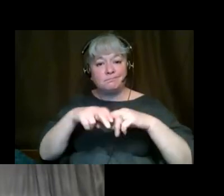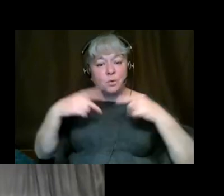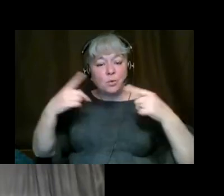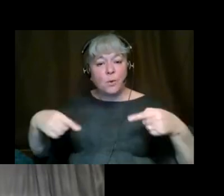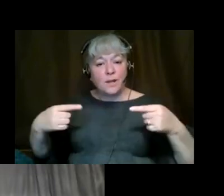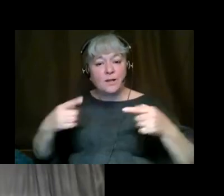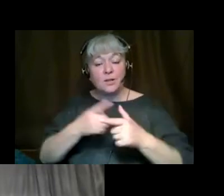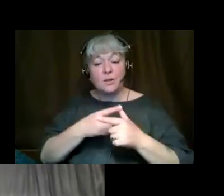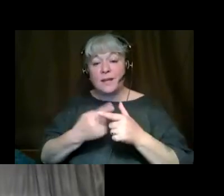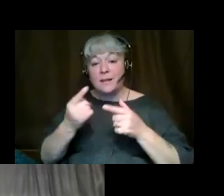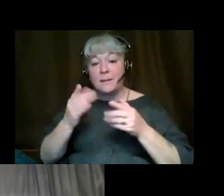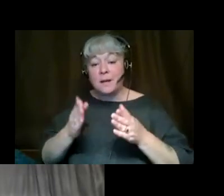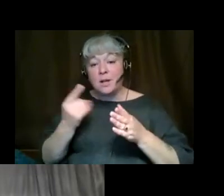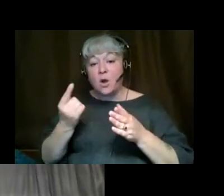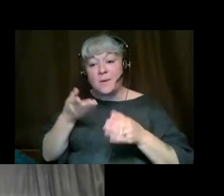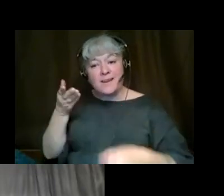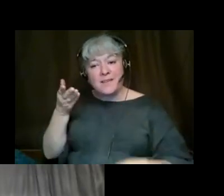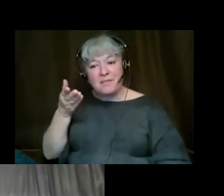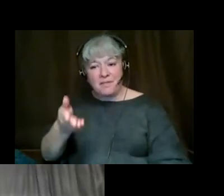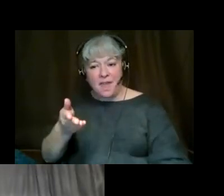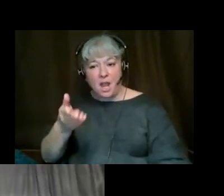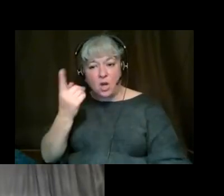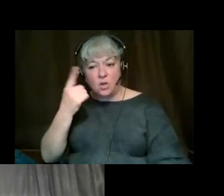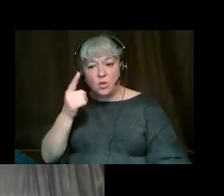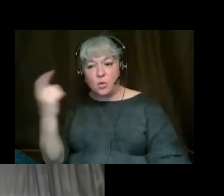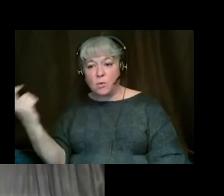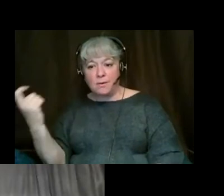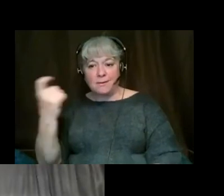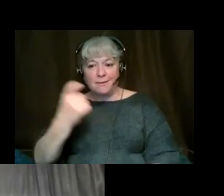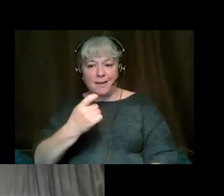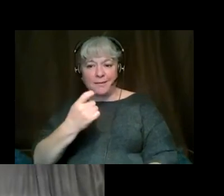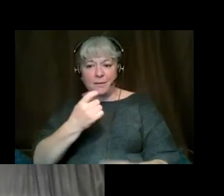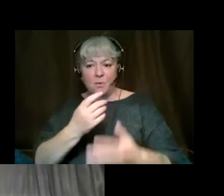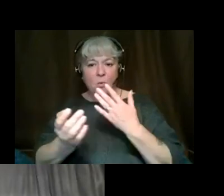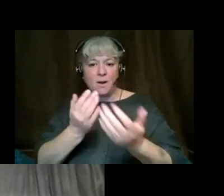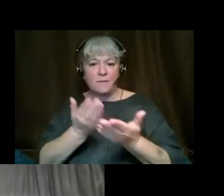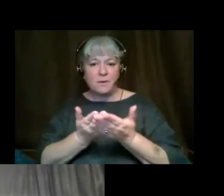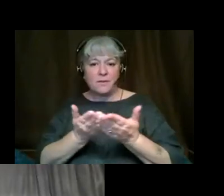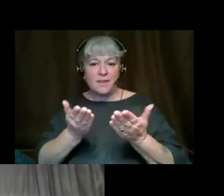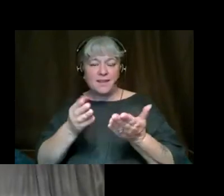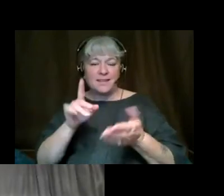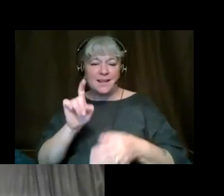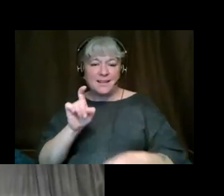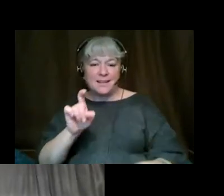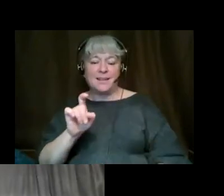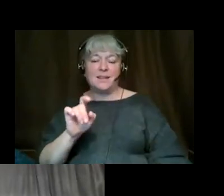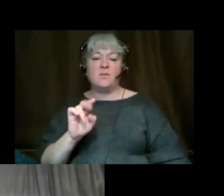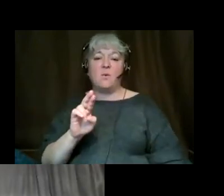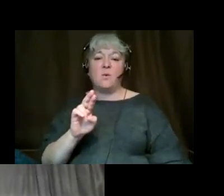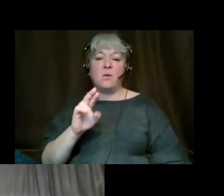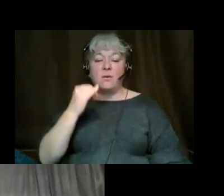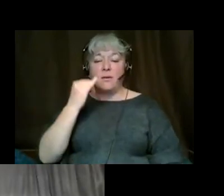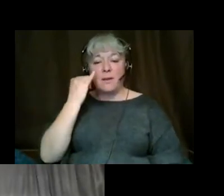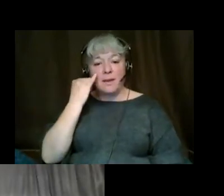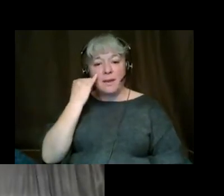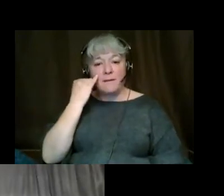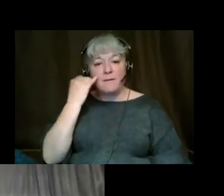somebody's always there to hand them whatever they need, or if they're always